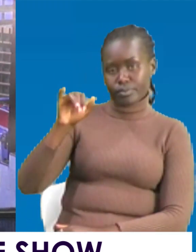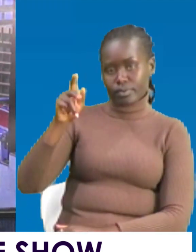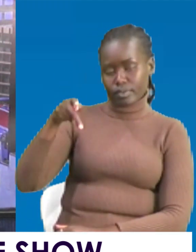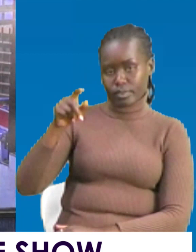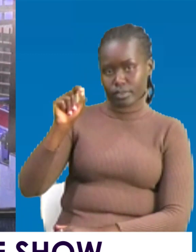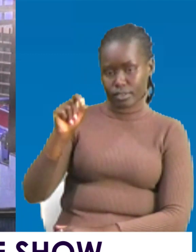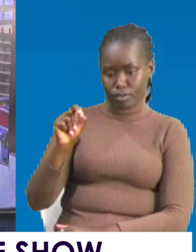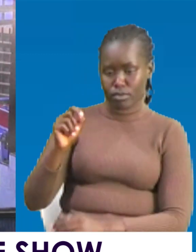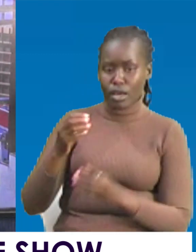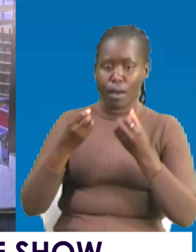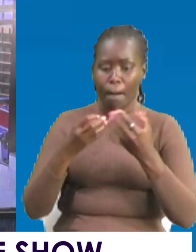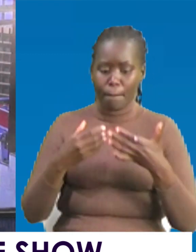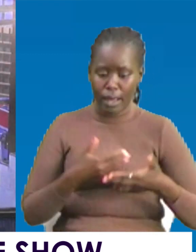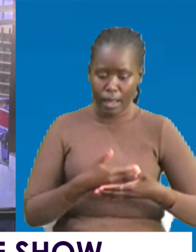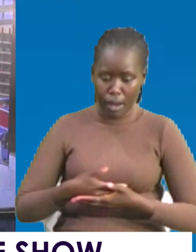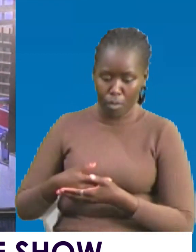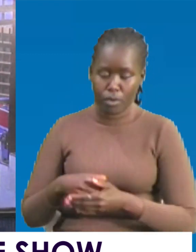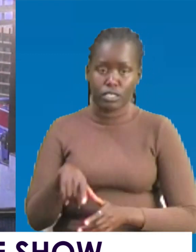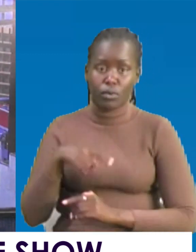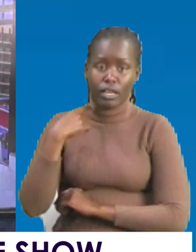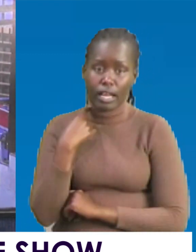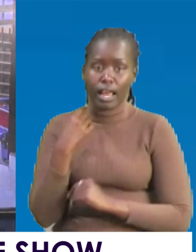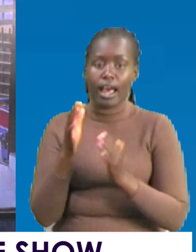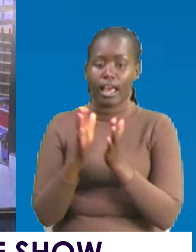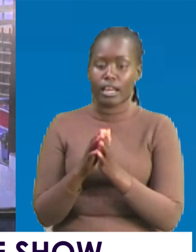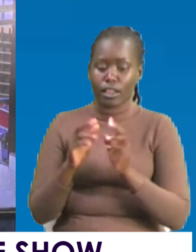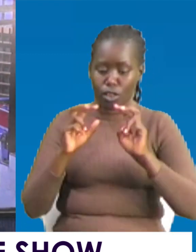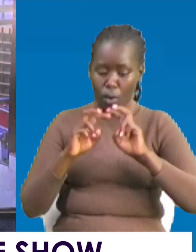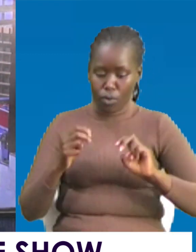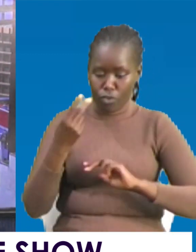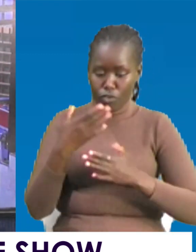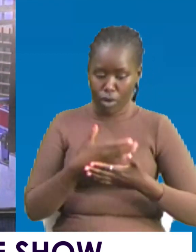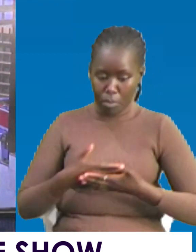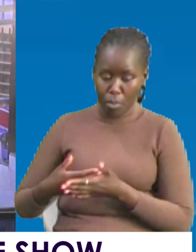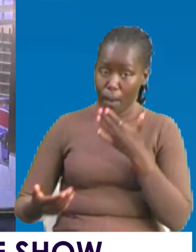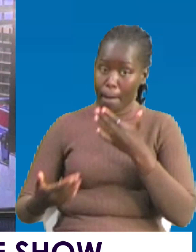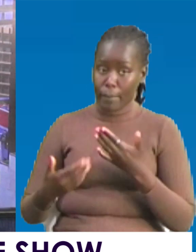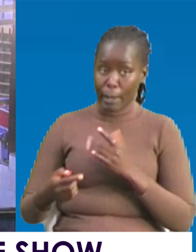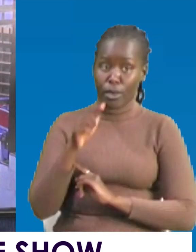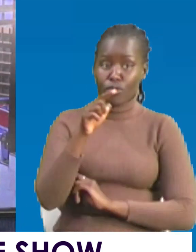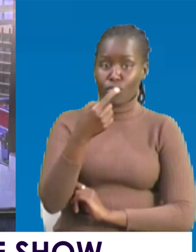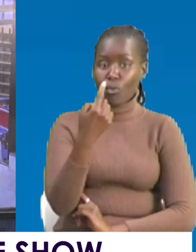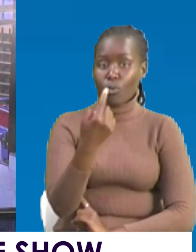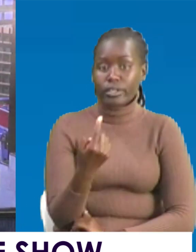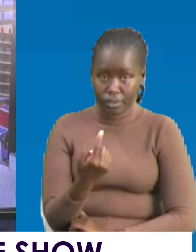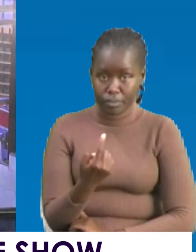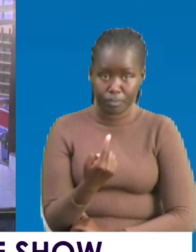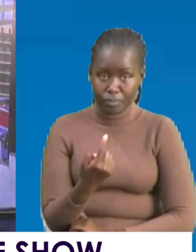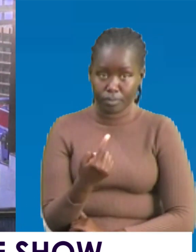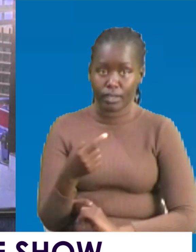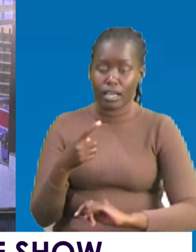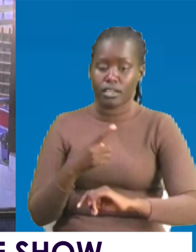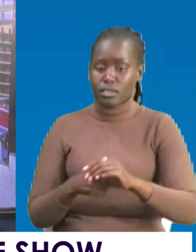babies were killed, yet they were looking for only one baby. You may be the one that is being sought after. When there